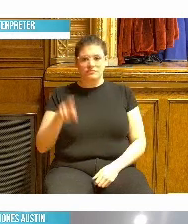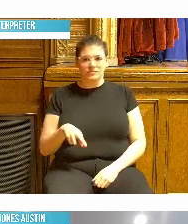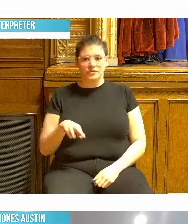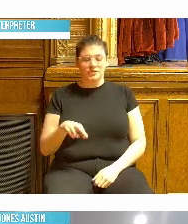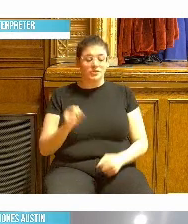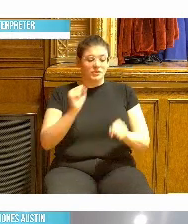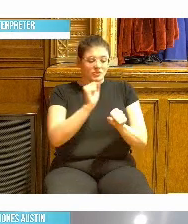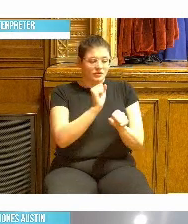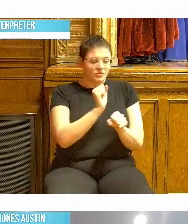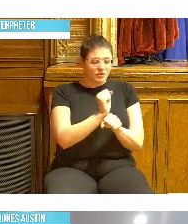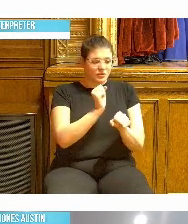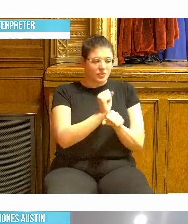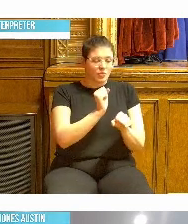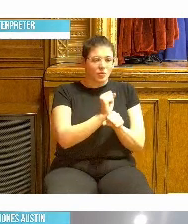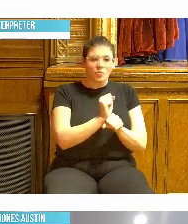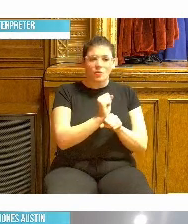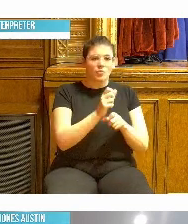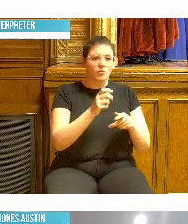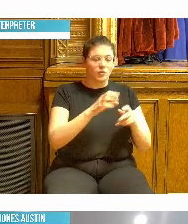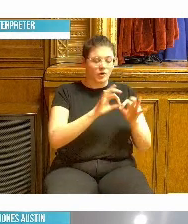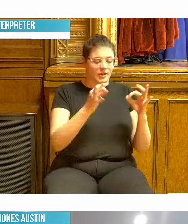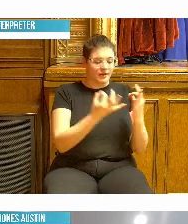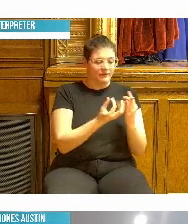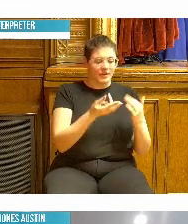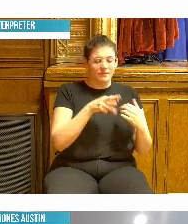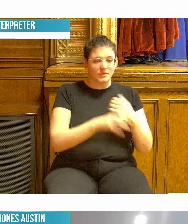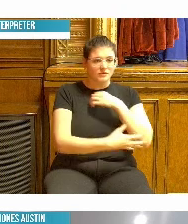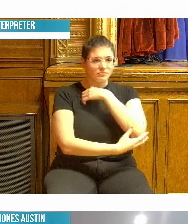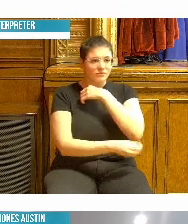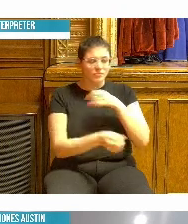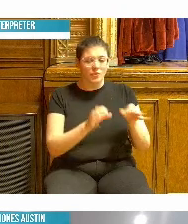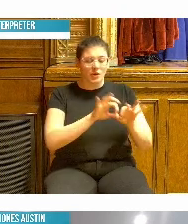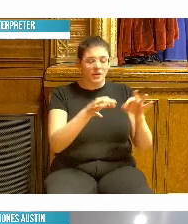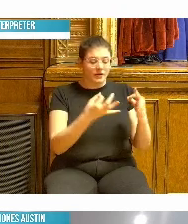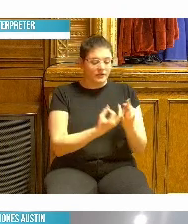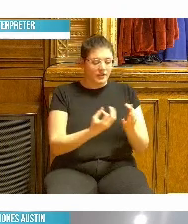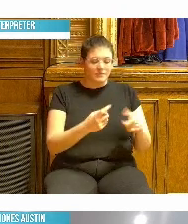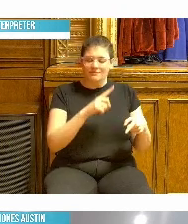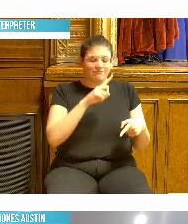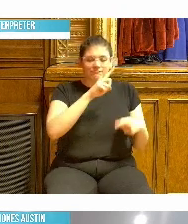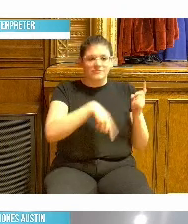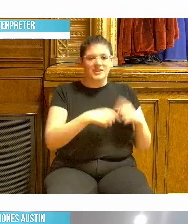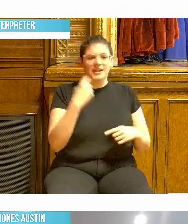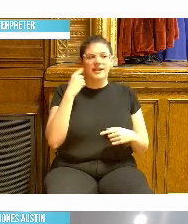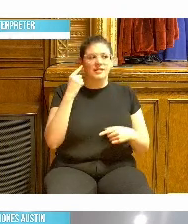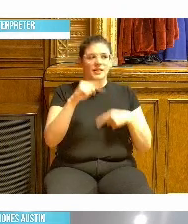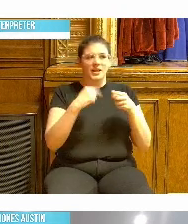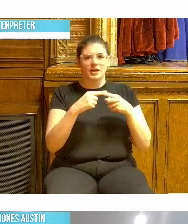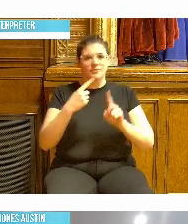considering living or renting in a suburb is virtually impossible for many.